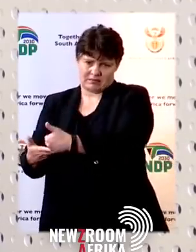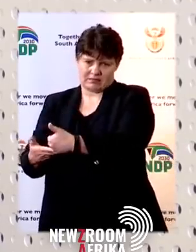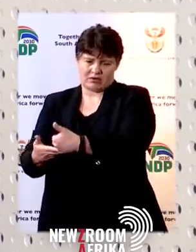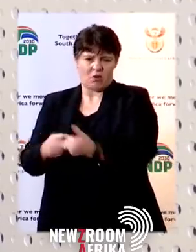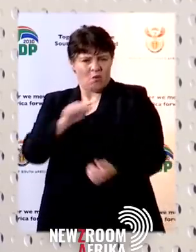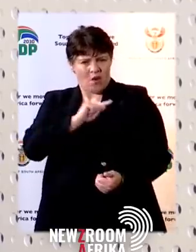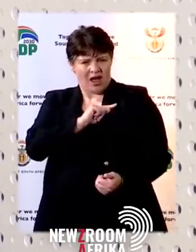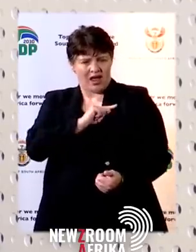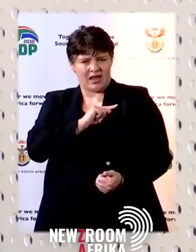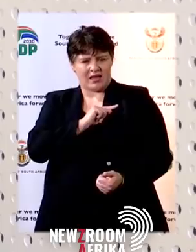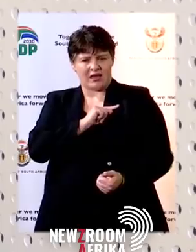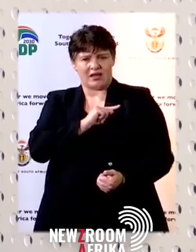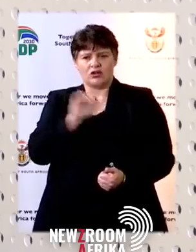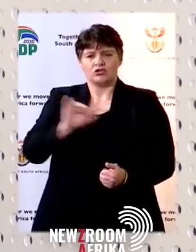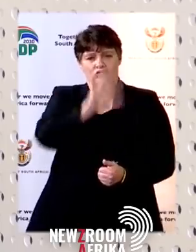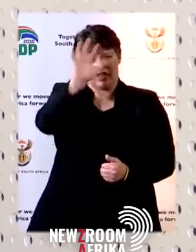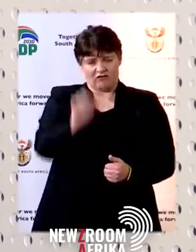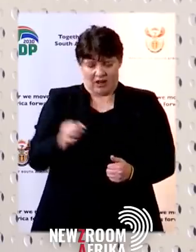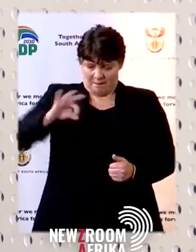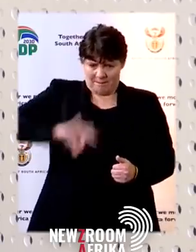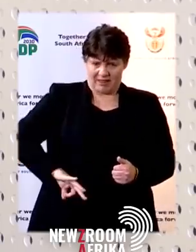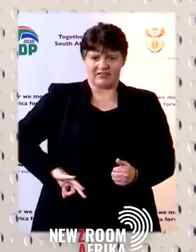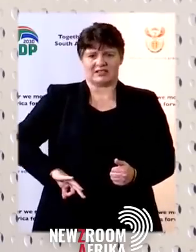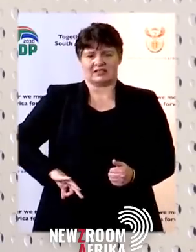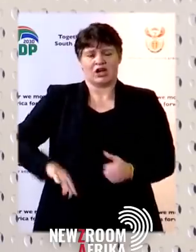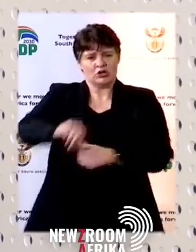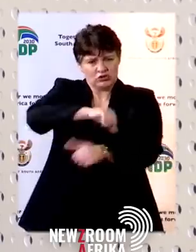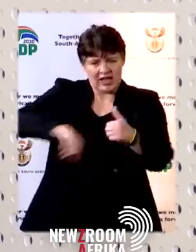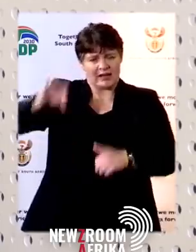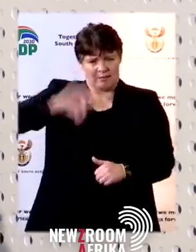for the benefit of our people and our society. Thank you very much.